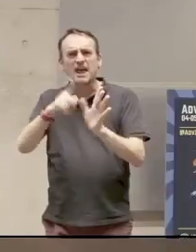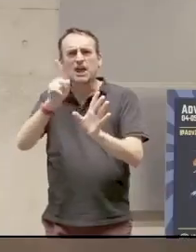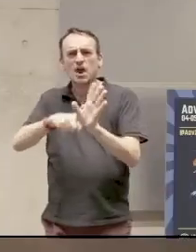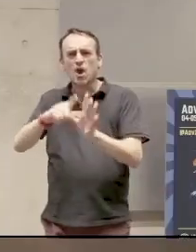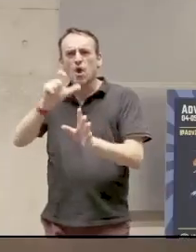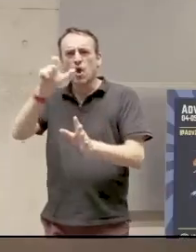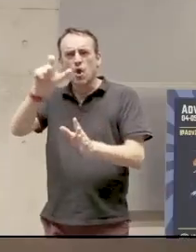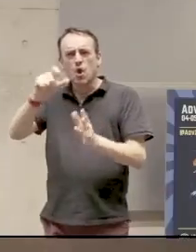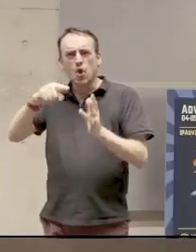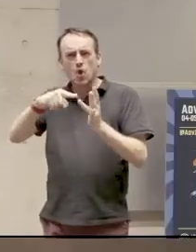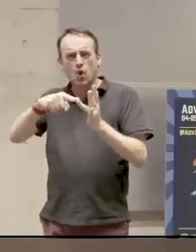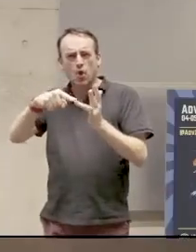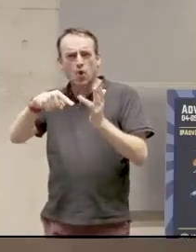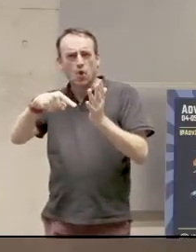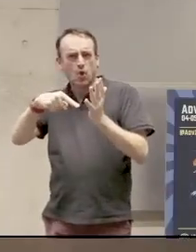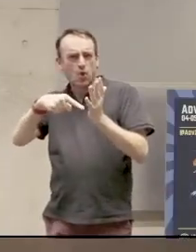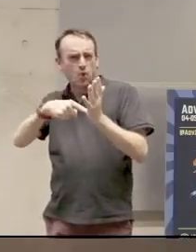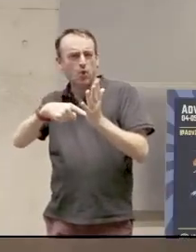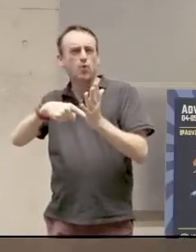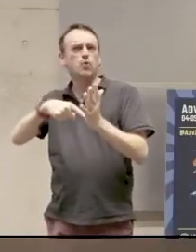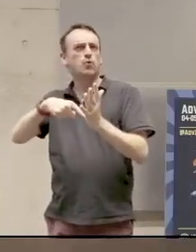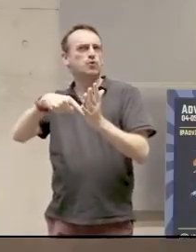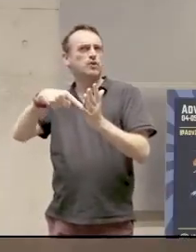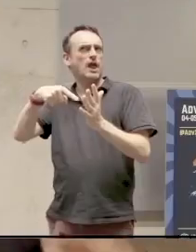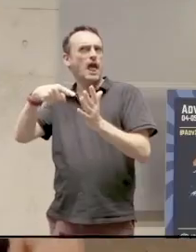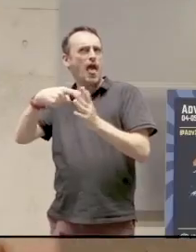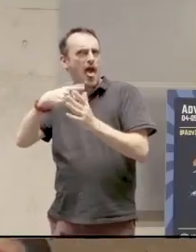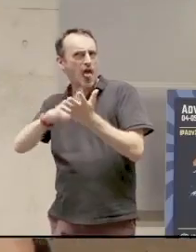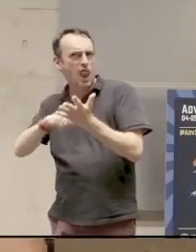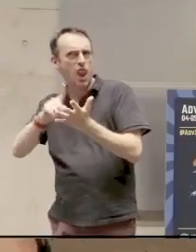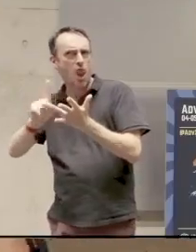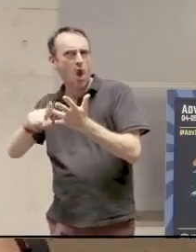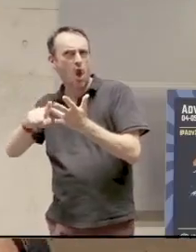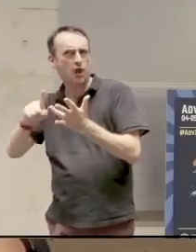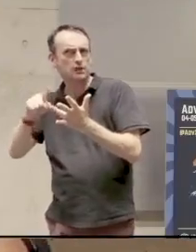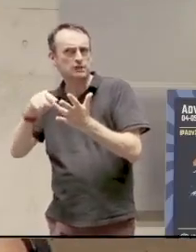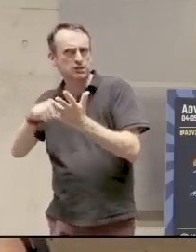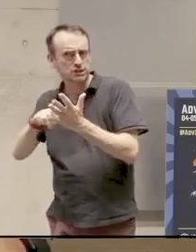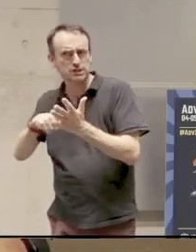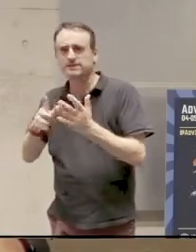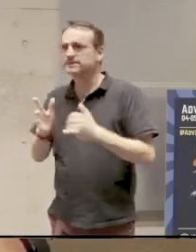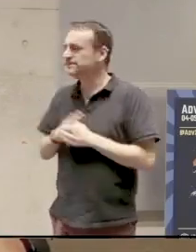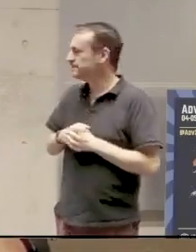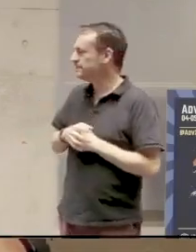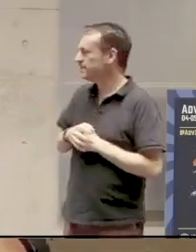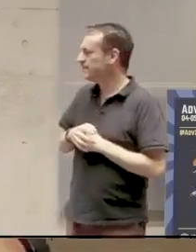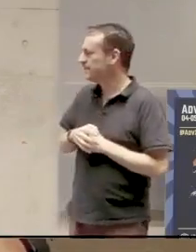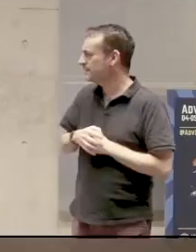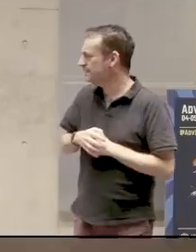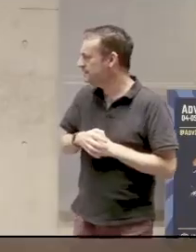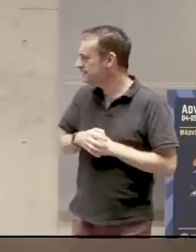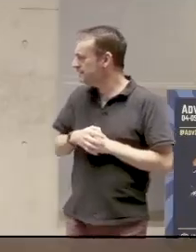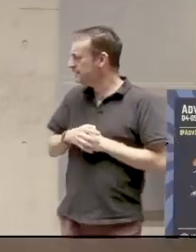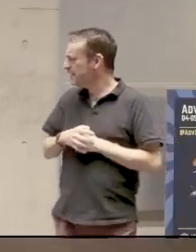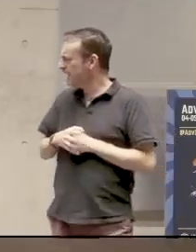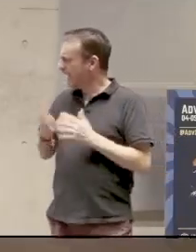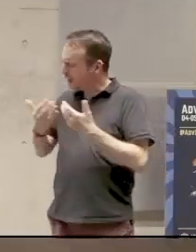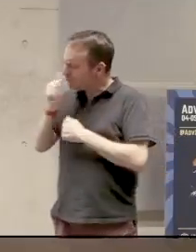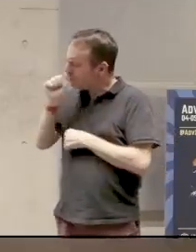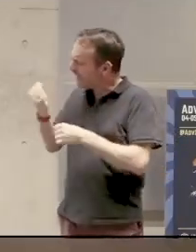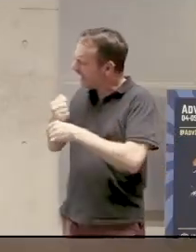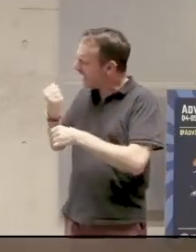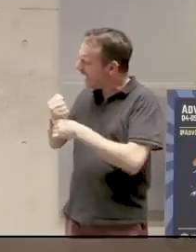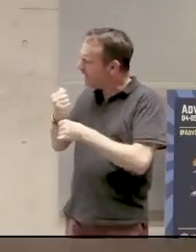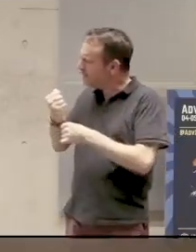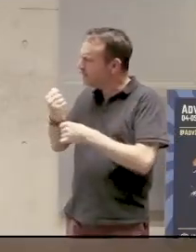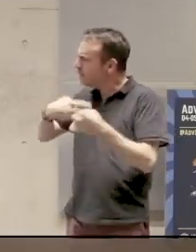What? We're right here. It wouldn't be funny otherwise. Do people know that I made that a game? I made a